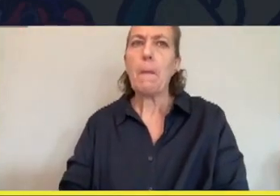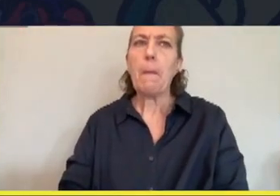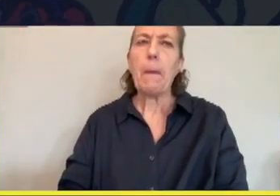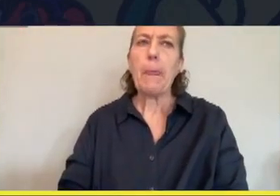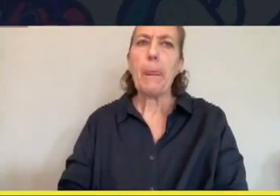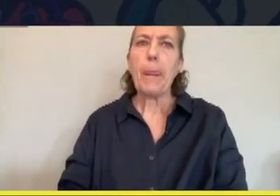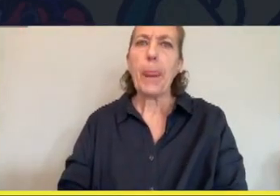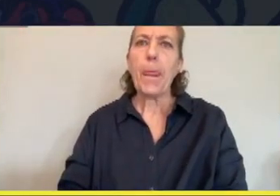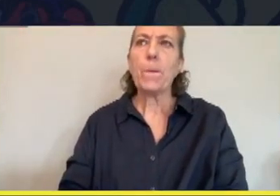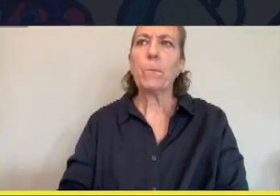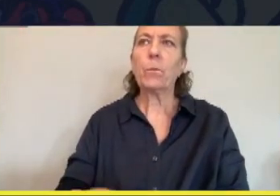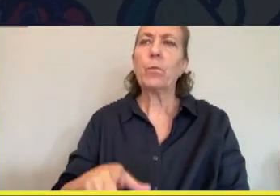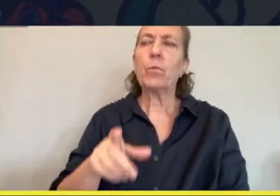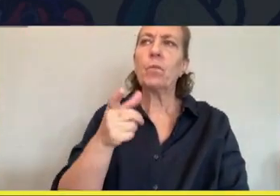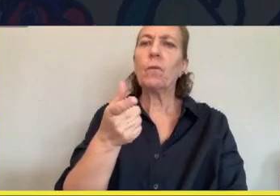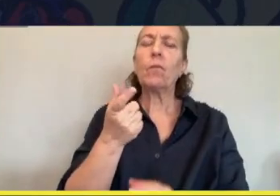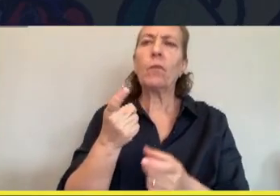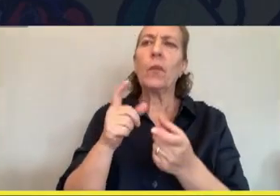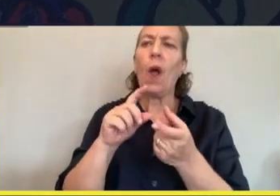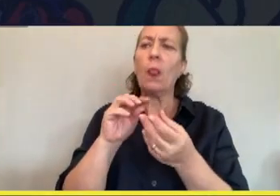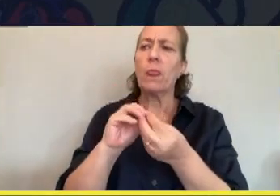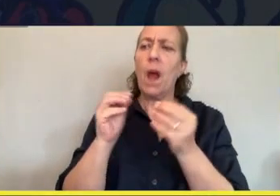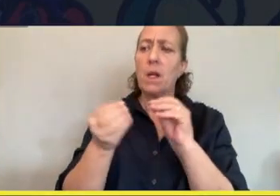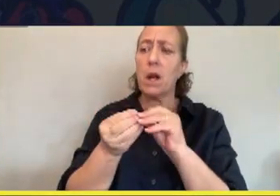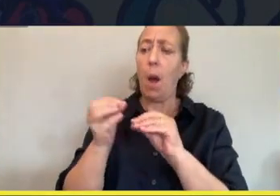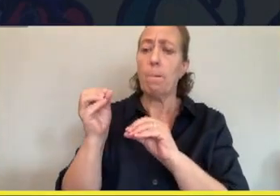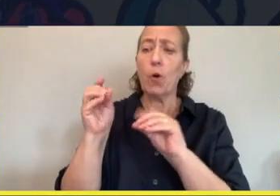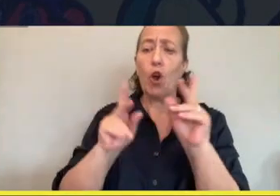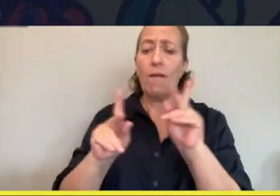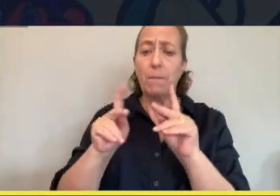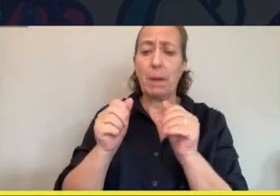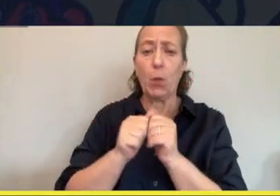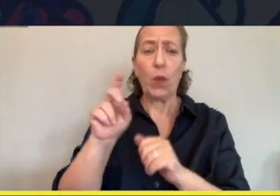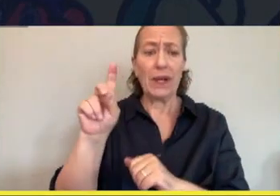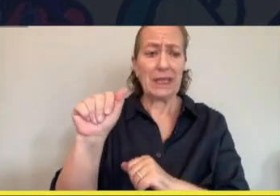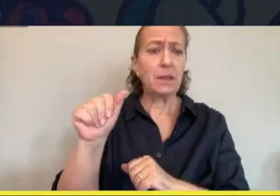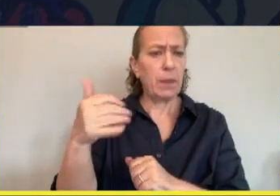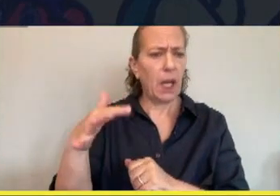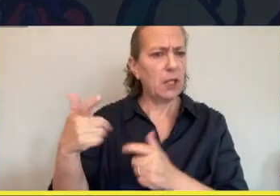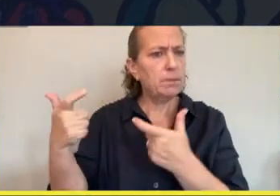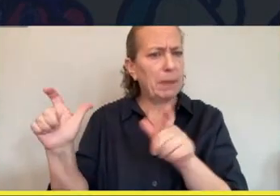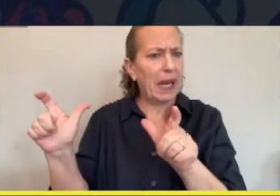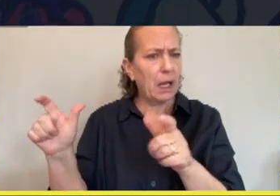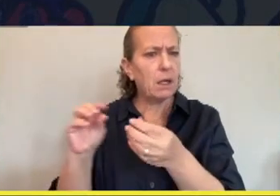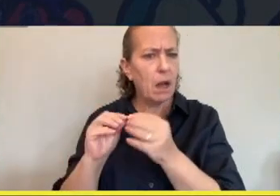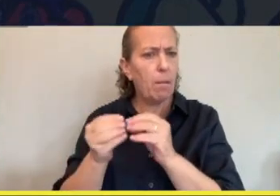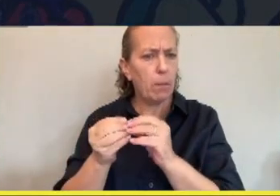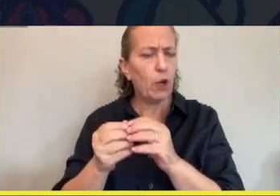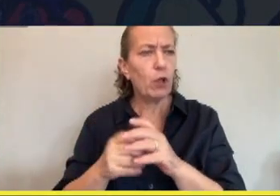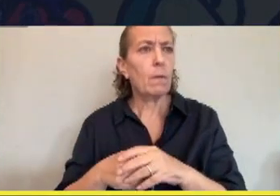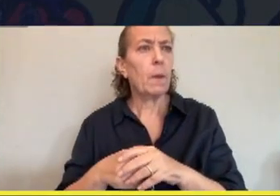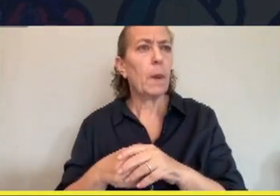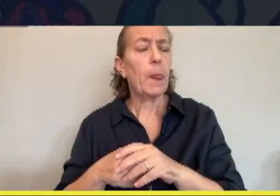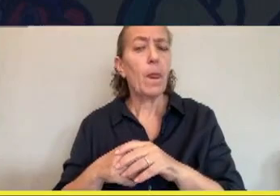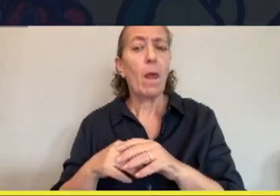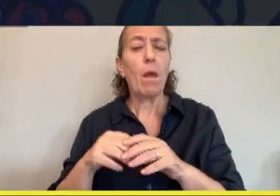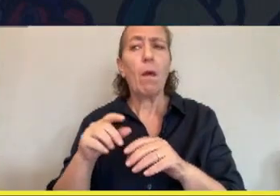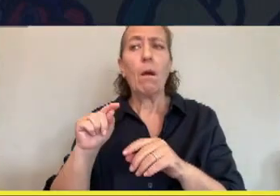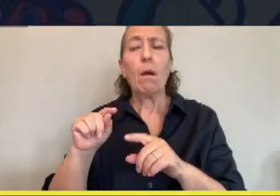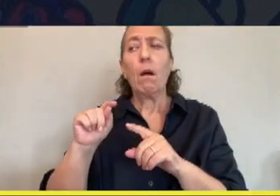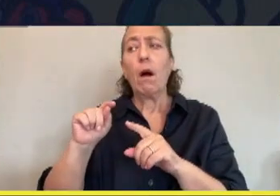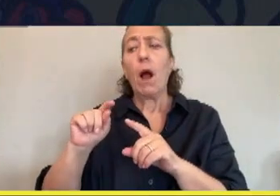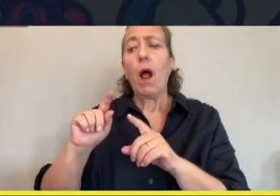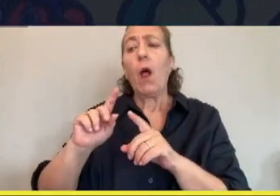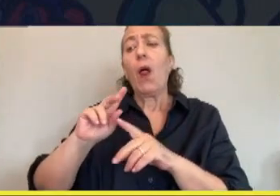of people with disabilities is quite large, but the types of disabilities among those 60 plus million people are